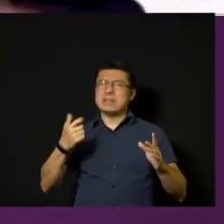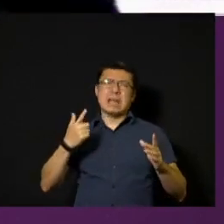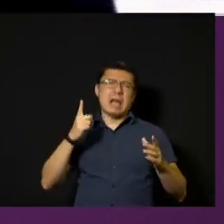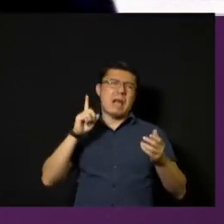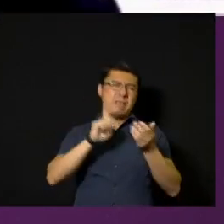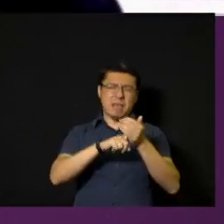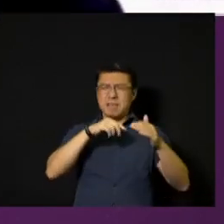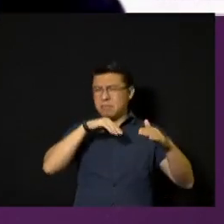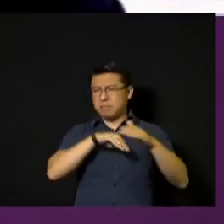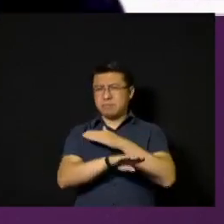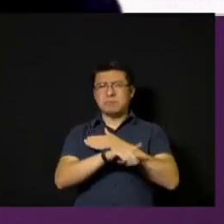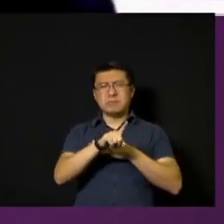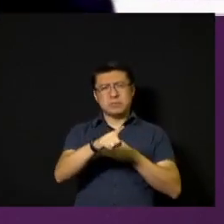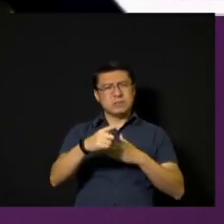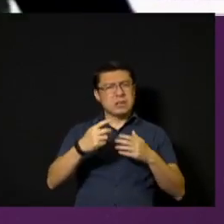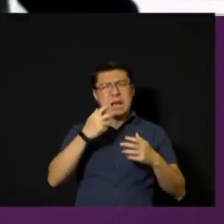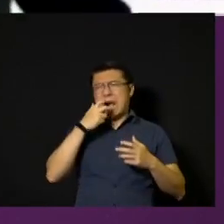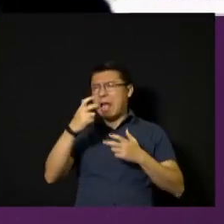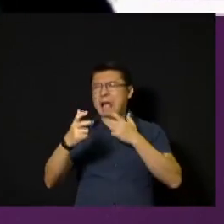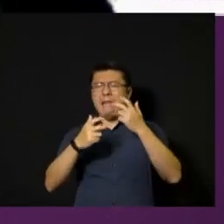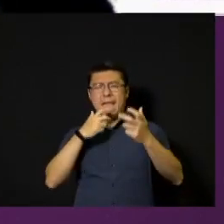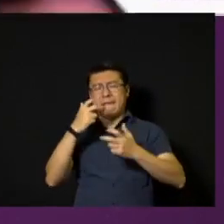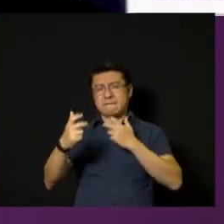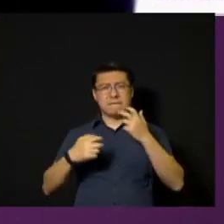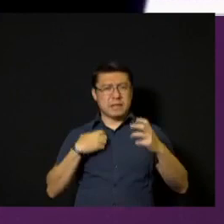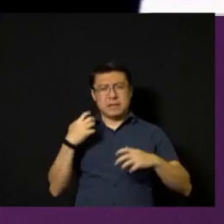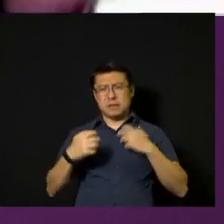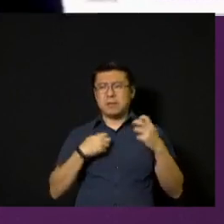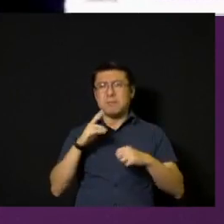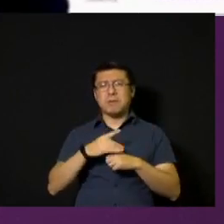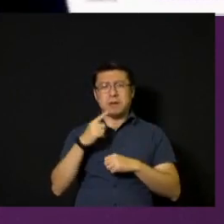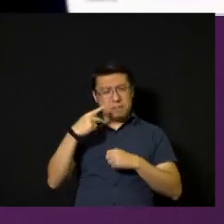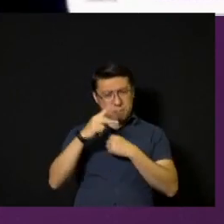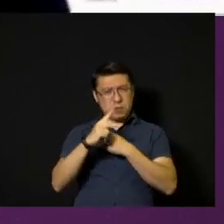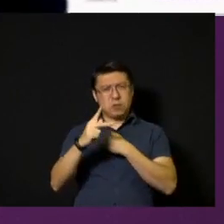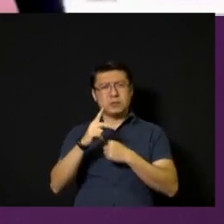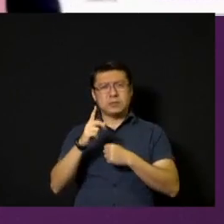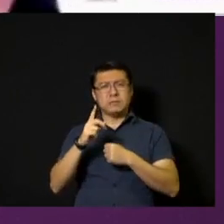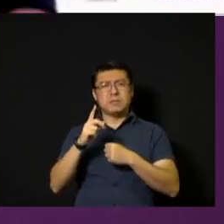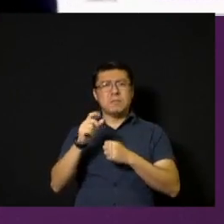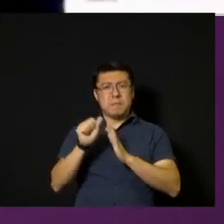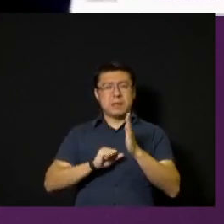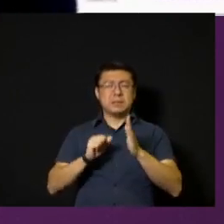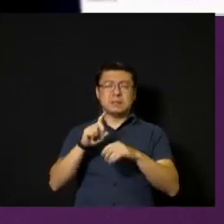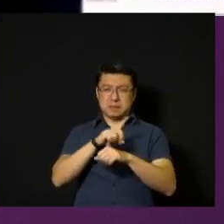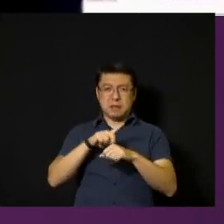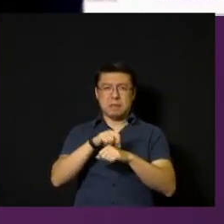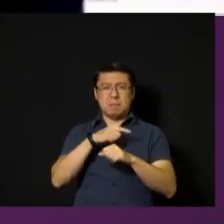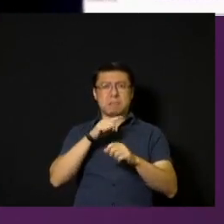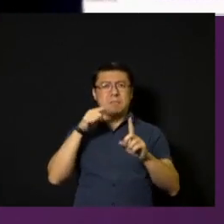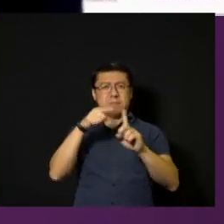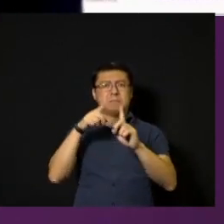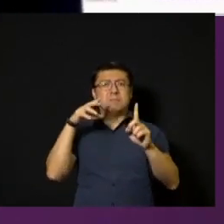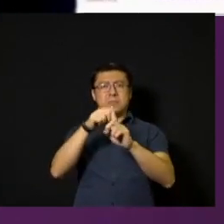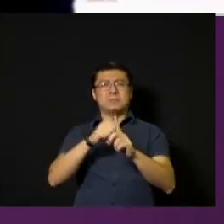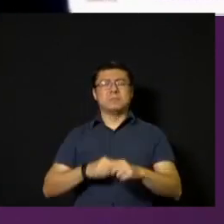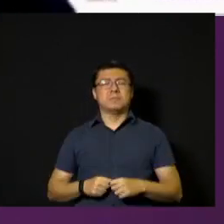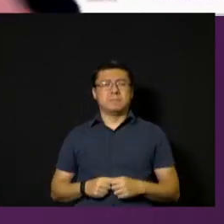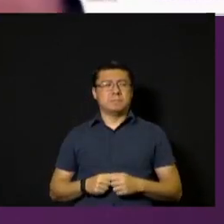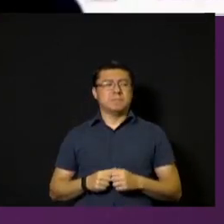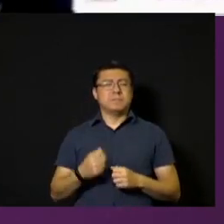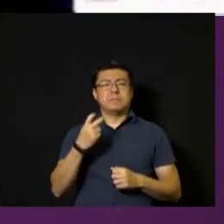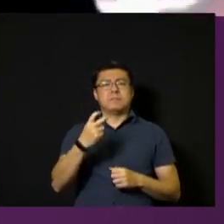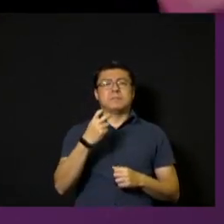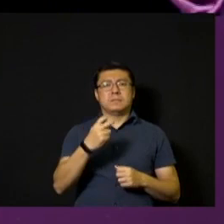yell, kick things, but I want to be a diamond next month. And well, she was right. What do we need? What do we